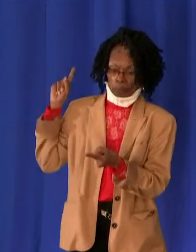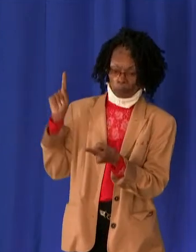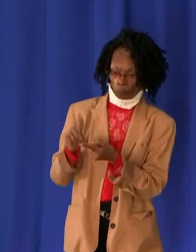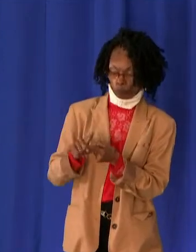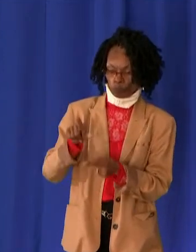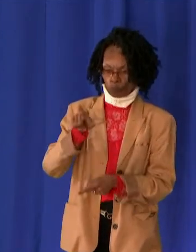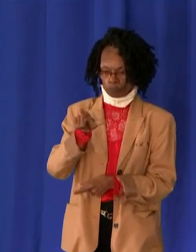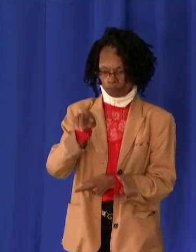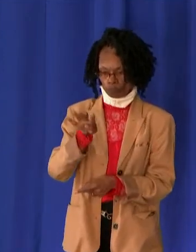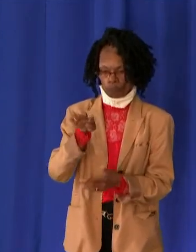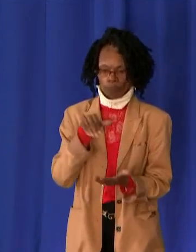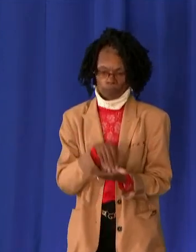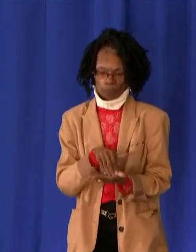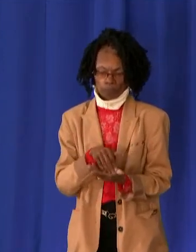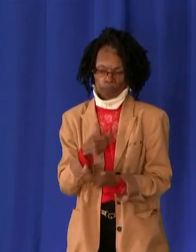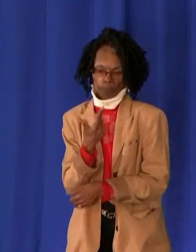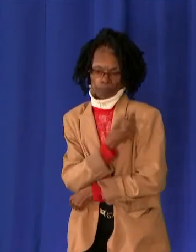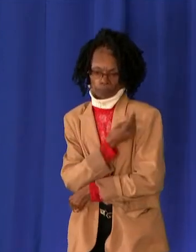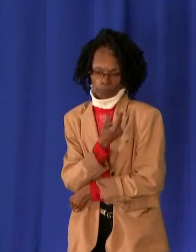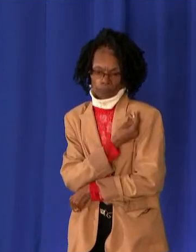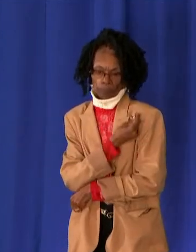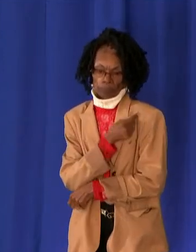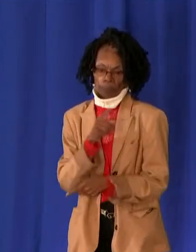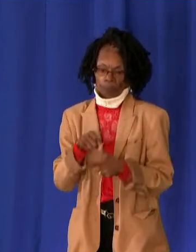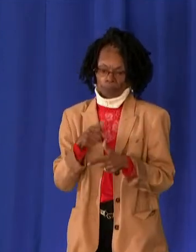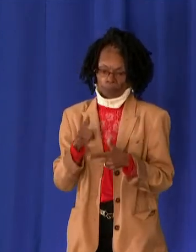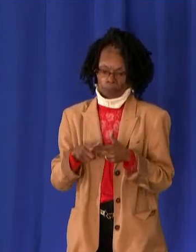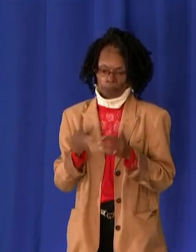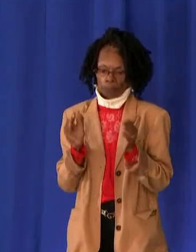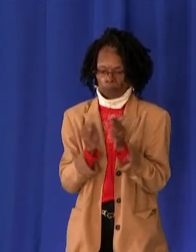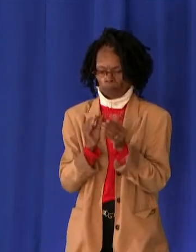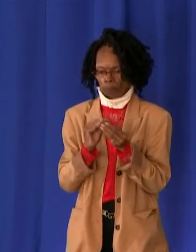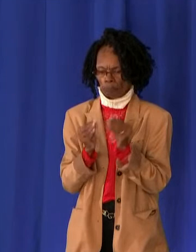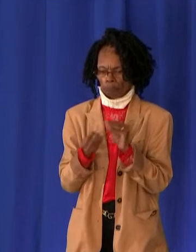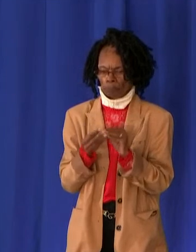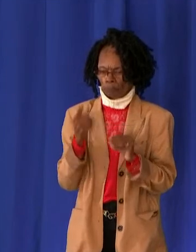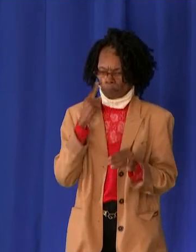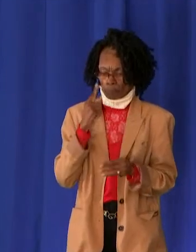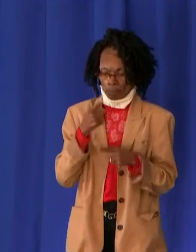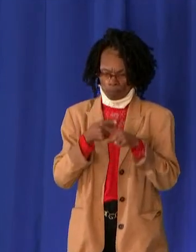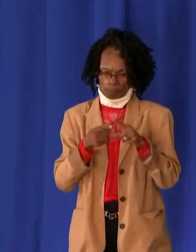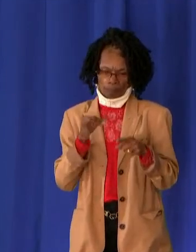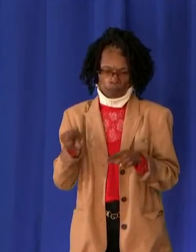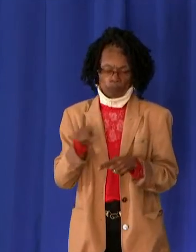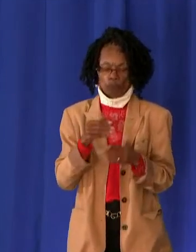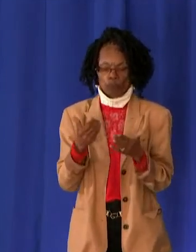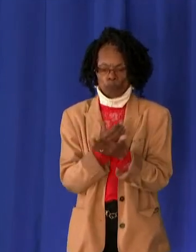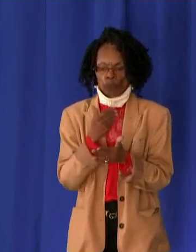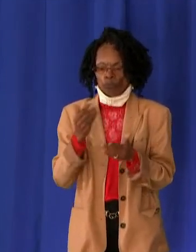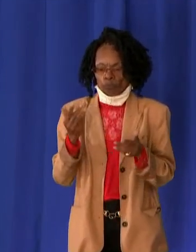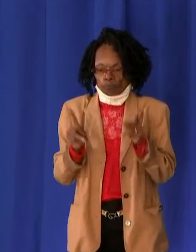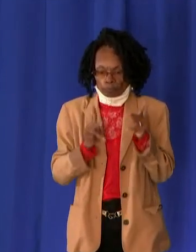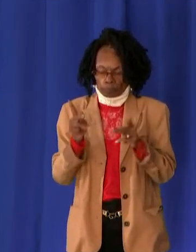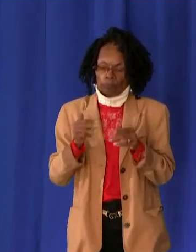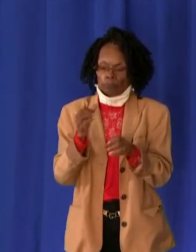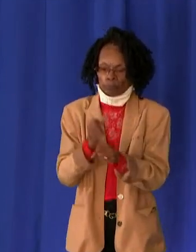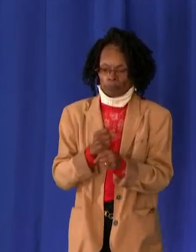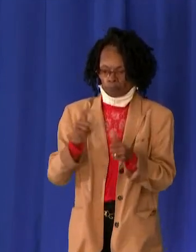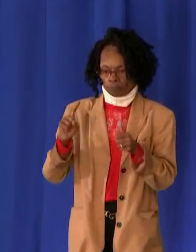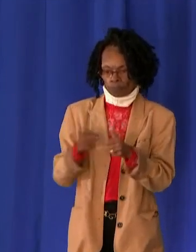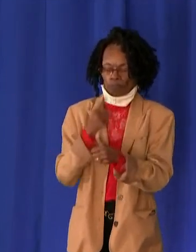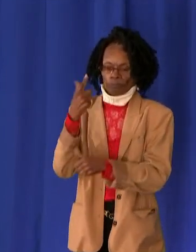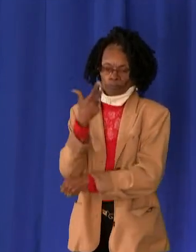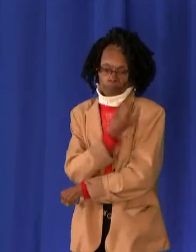24,000 people or 24,000 vaccines were given. And a small proportion, about half of those, again, were people who were getting their first dose.